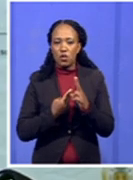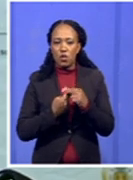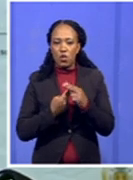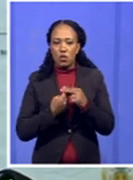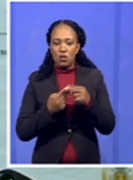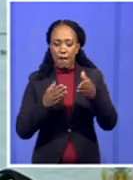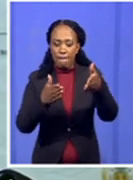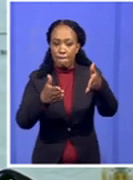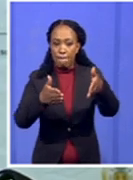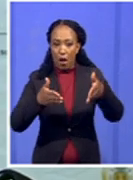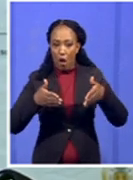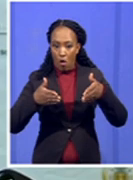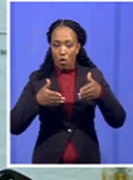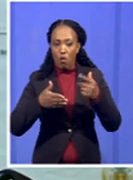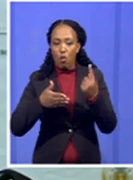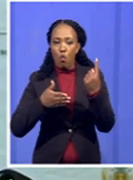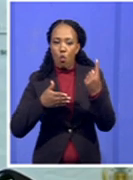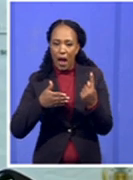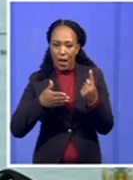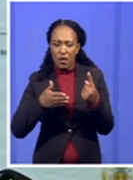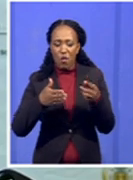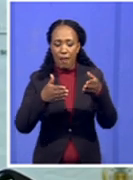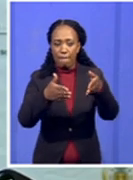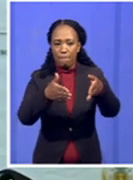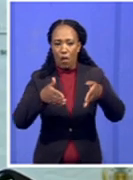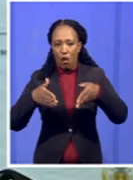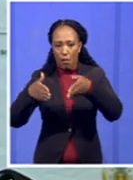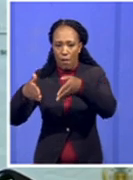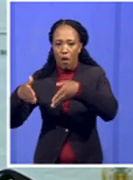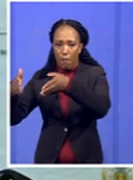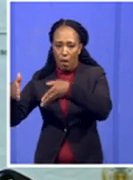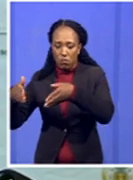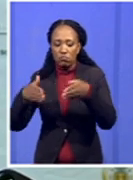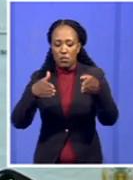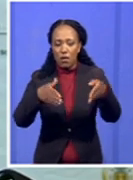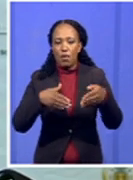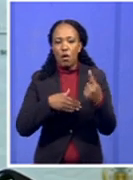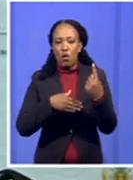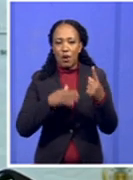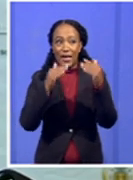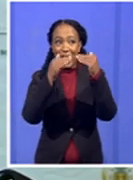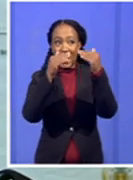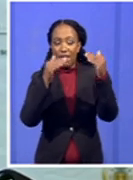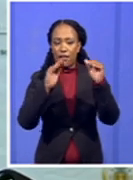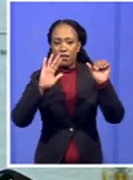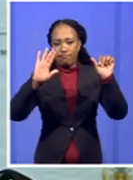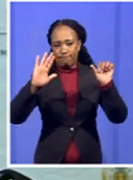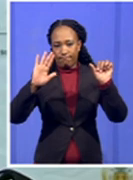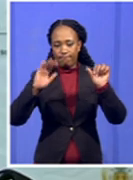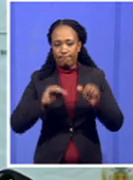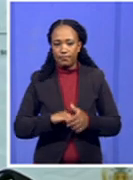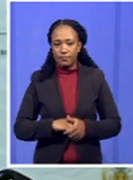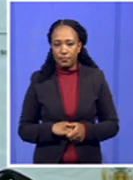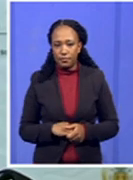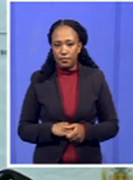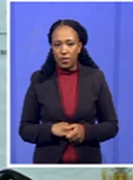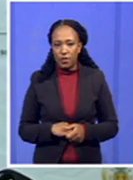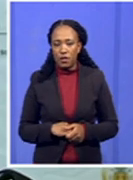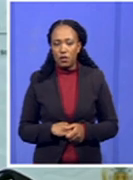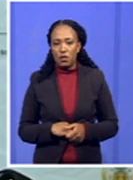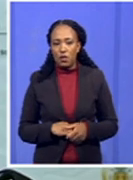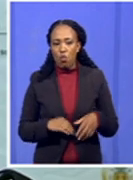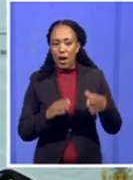terms of the various sections of this hospital, block 1, level 6. So now that that